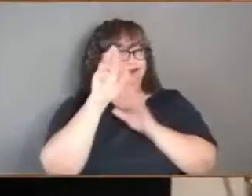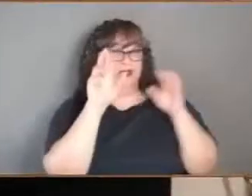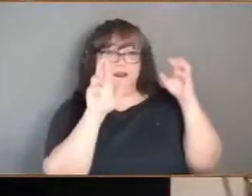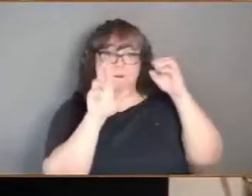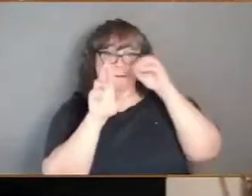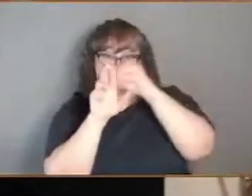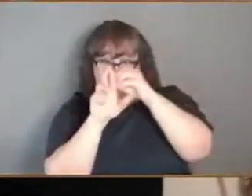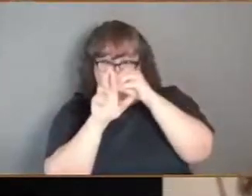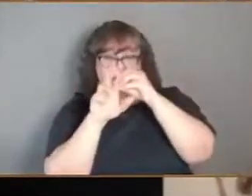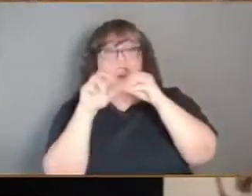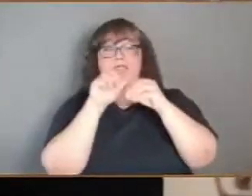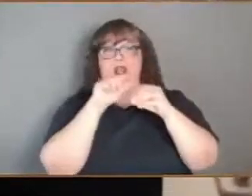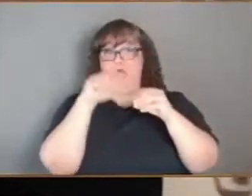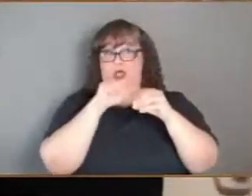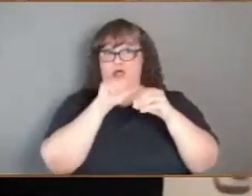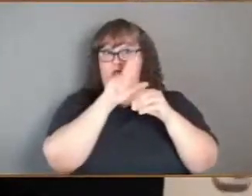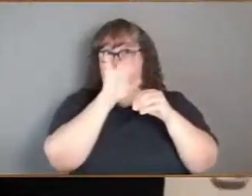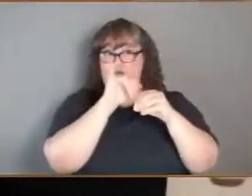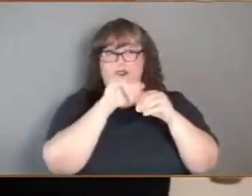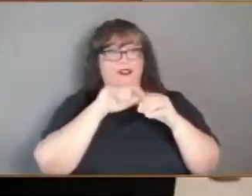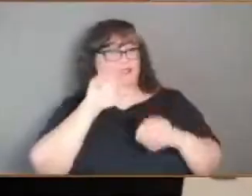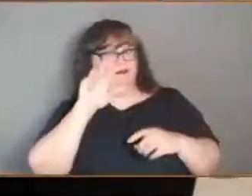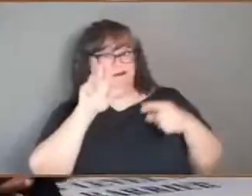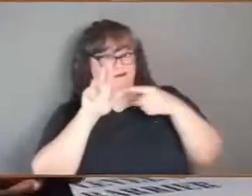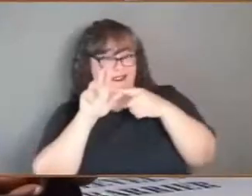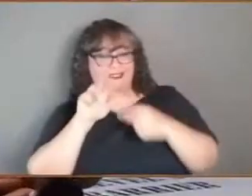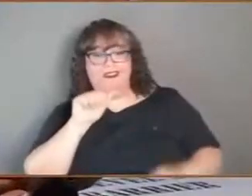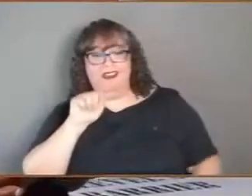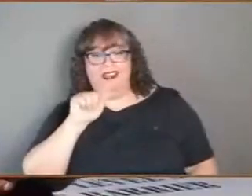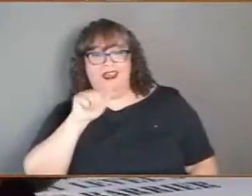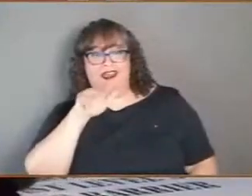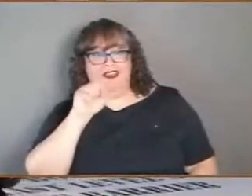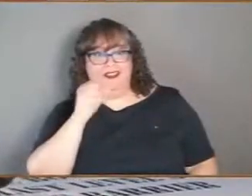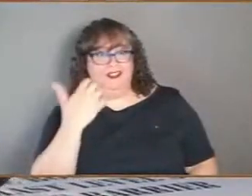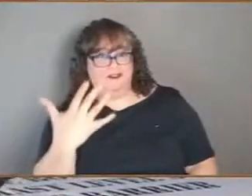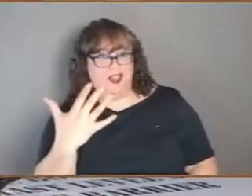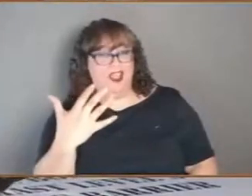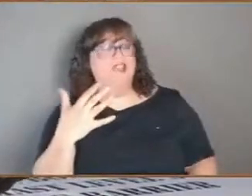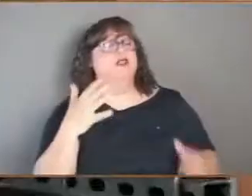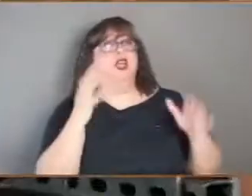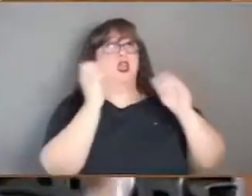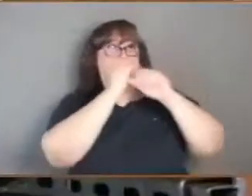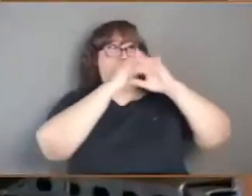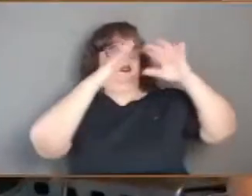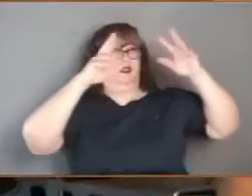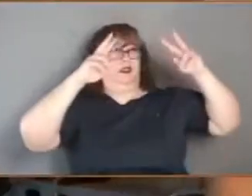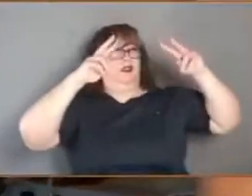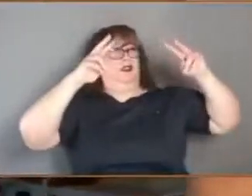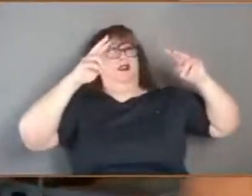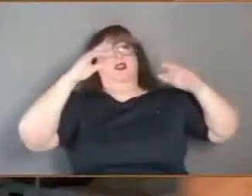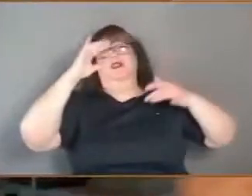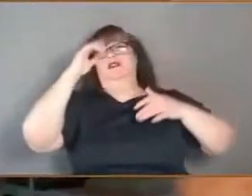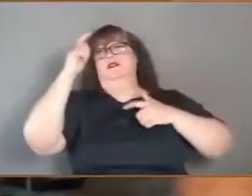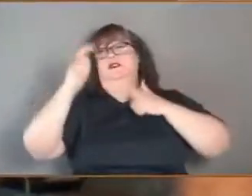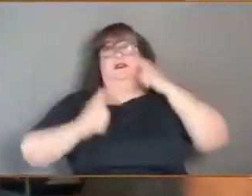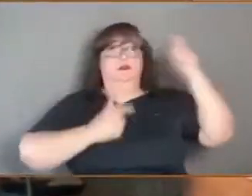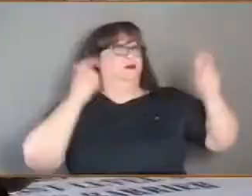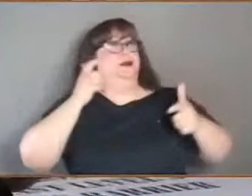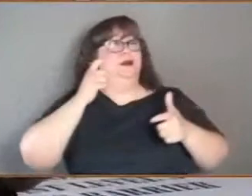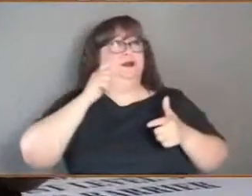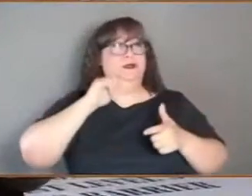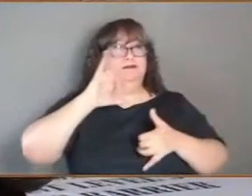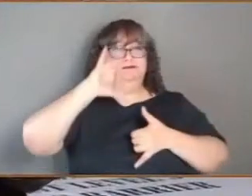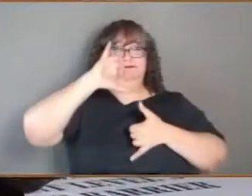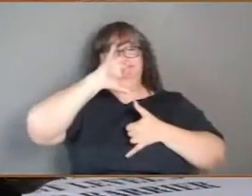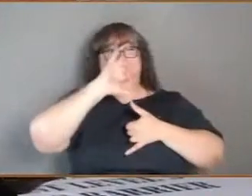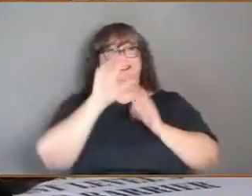about the scale of this thing. It's really pretty impressive to just take a step back and appreciate the sheer magnitude and scale of this rocket. So can you tell us a